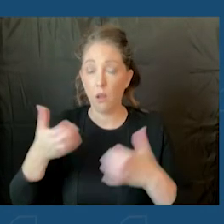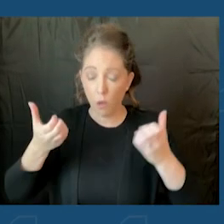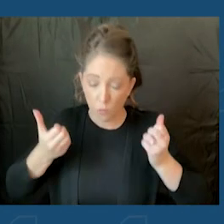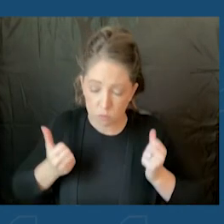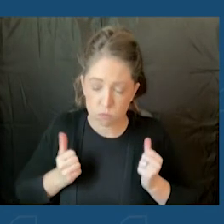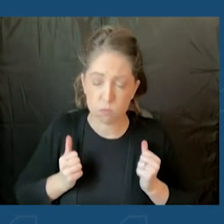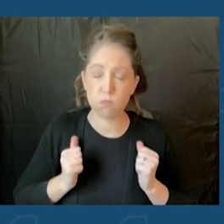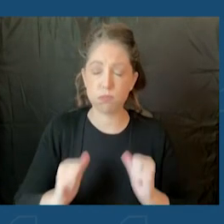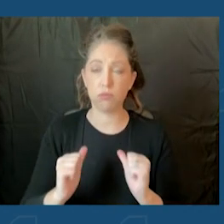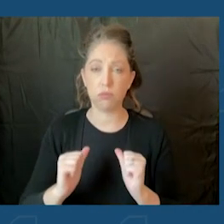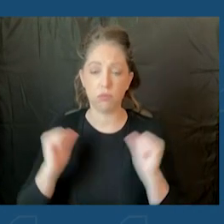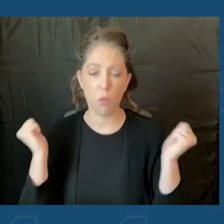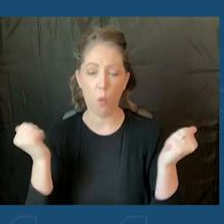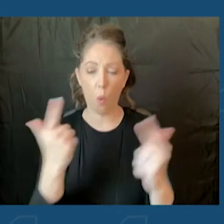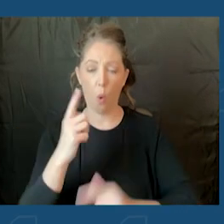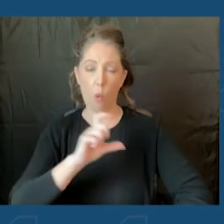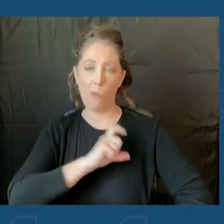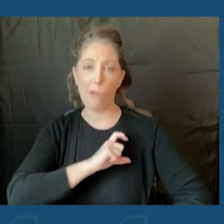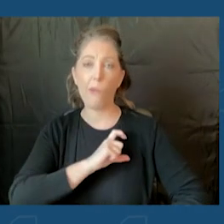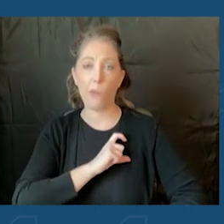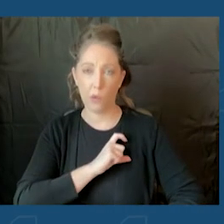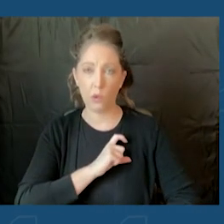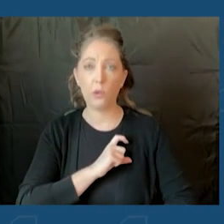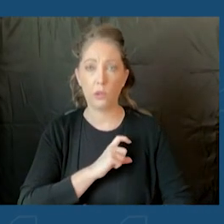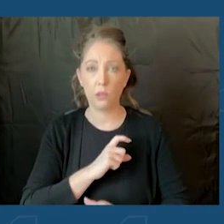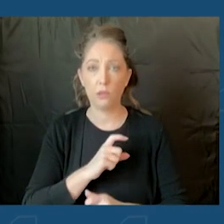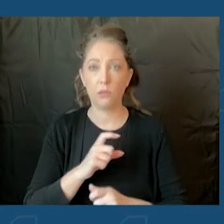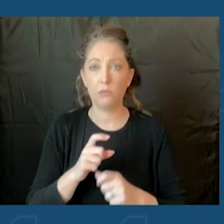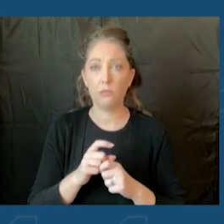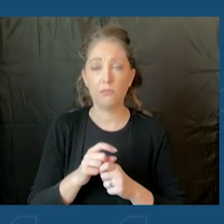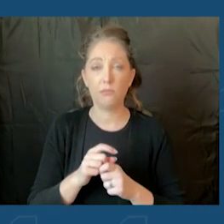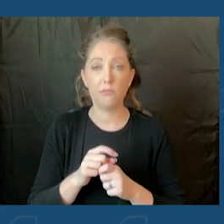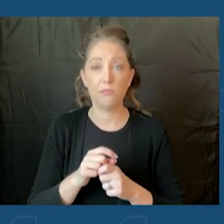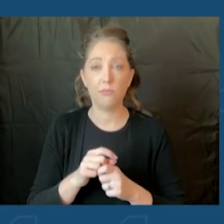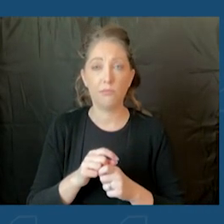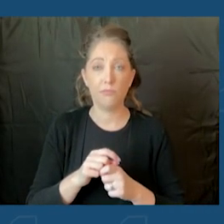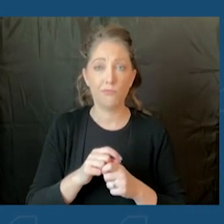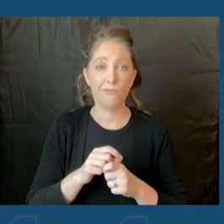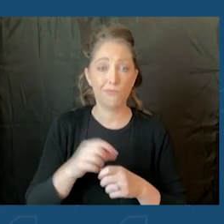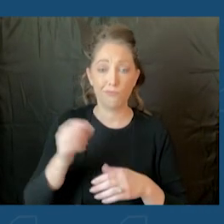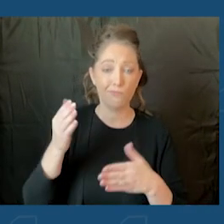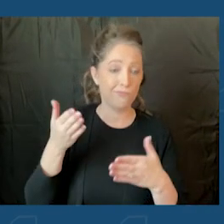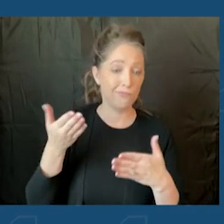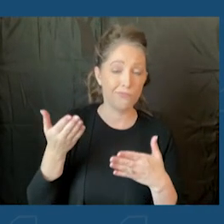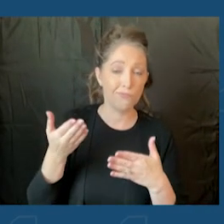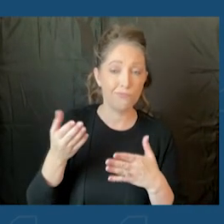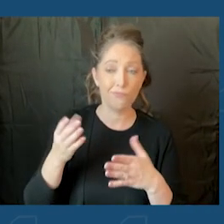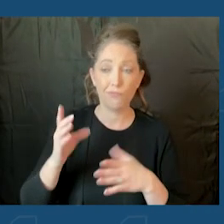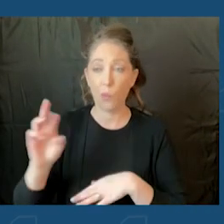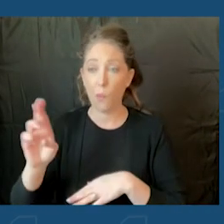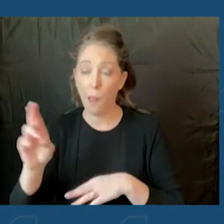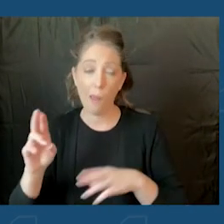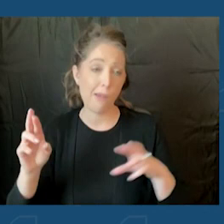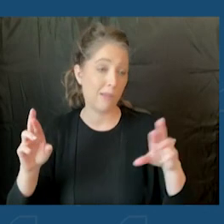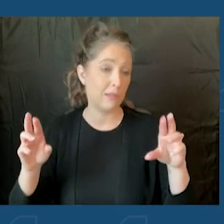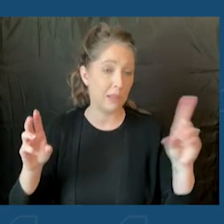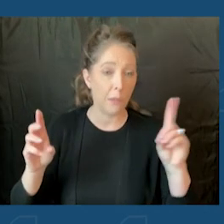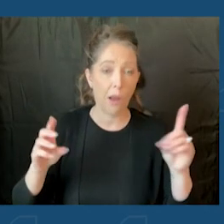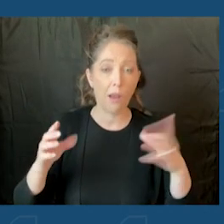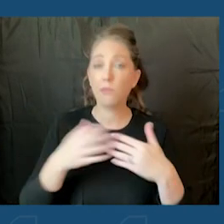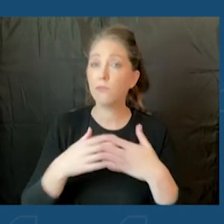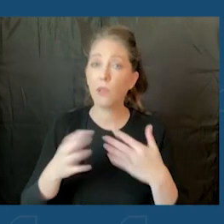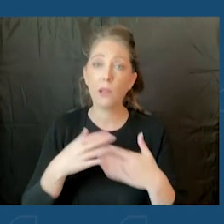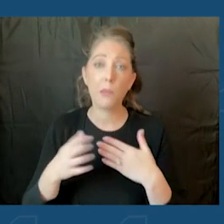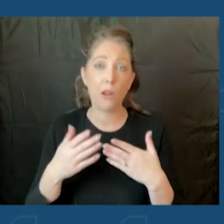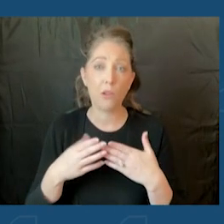this across party lines. This is a human issue. We want to make